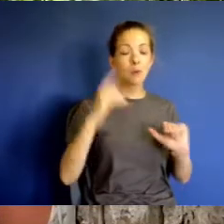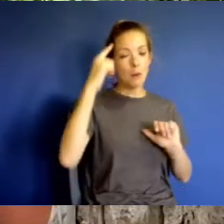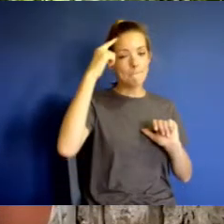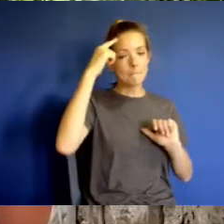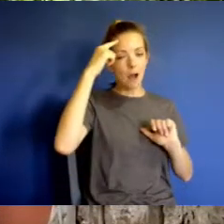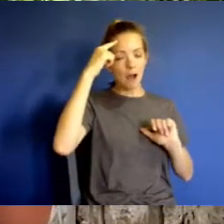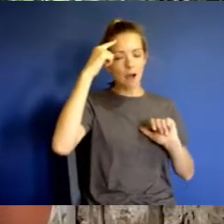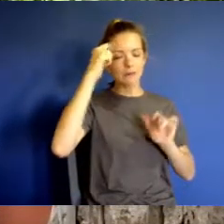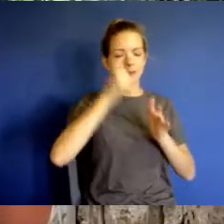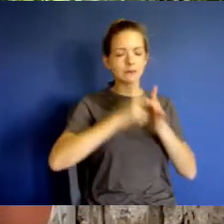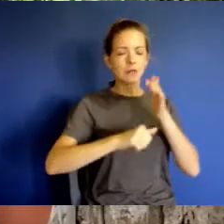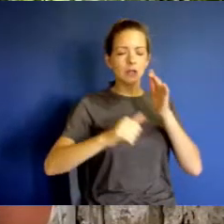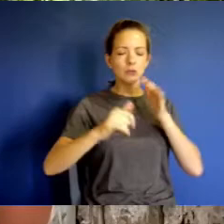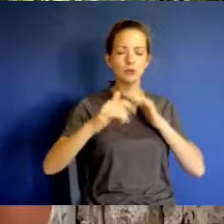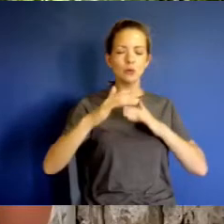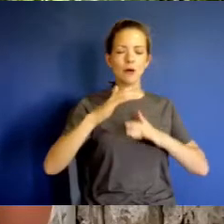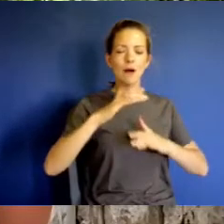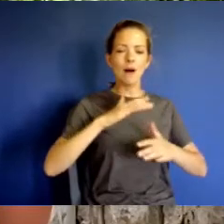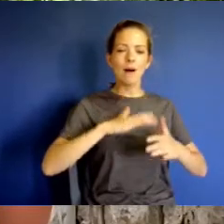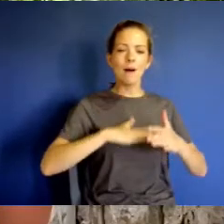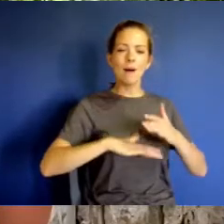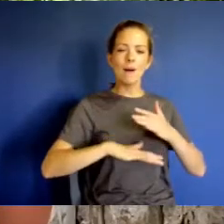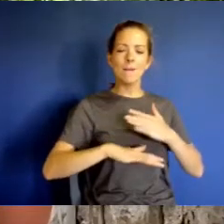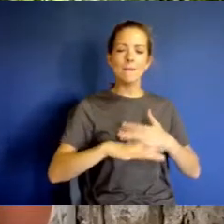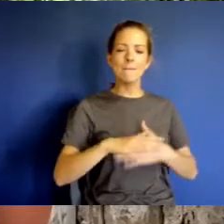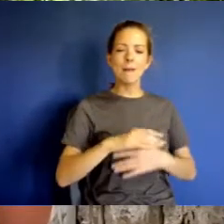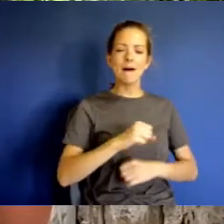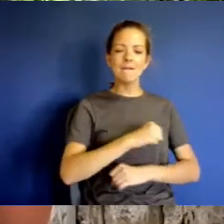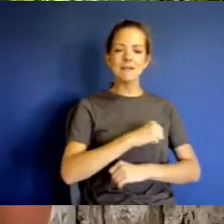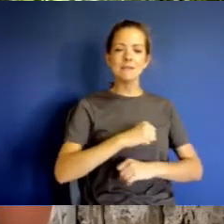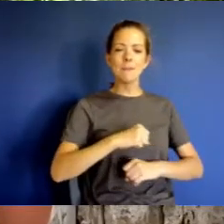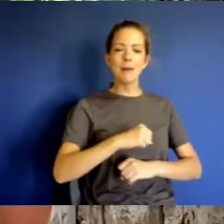of new space to practice yoga.